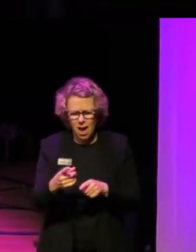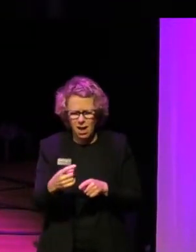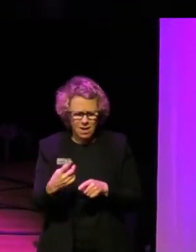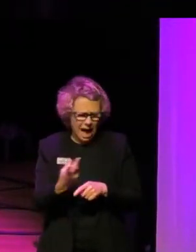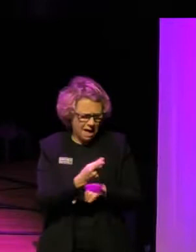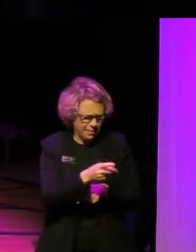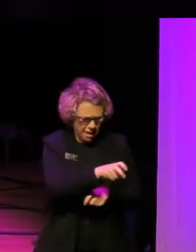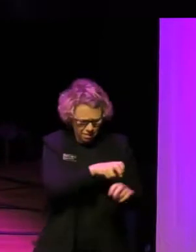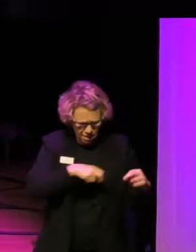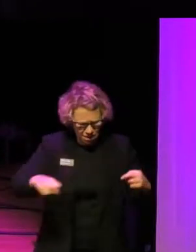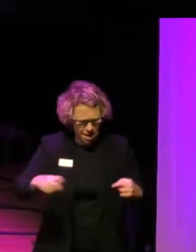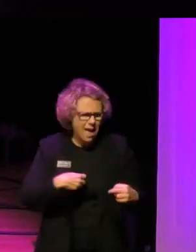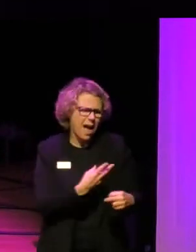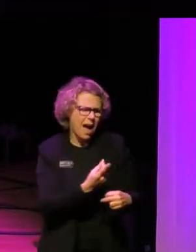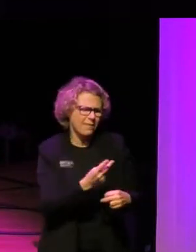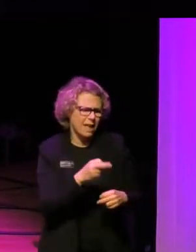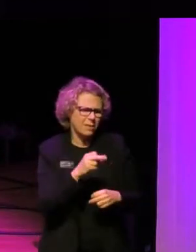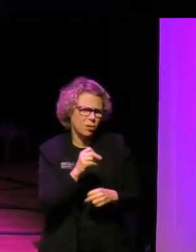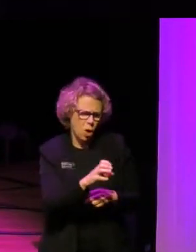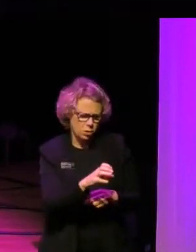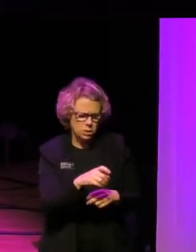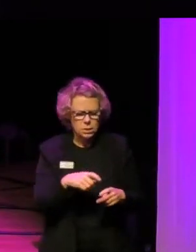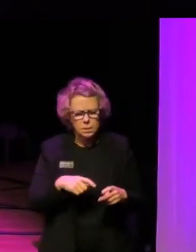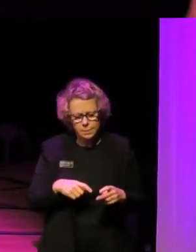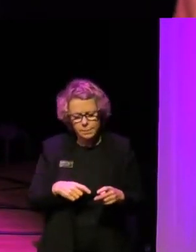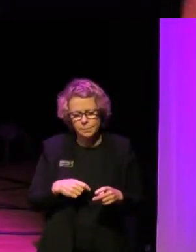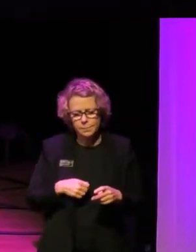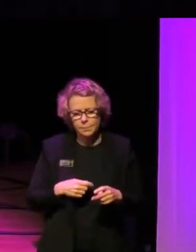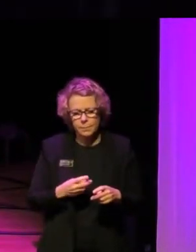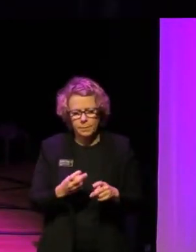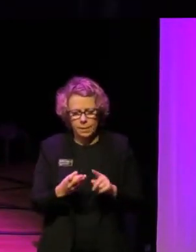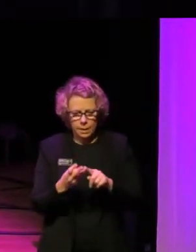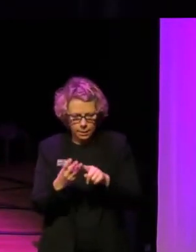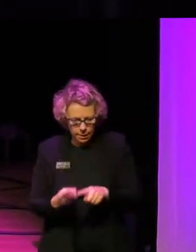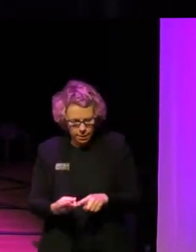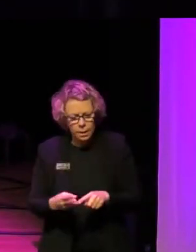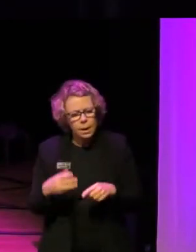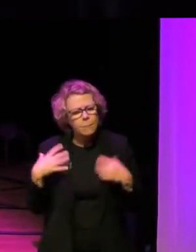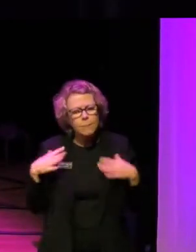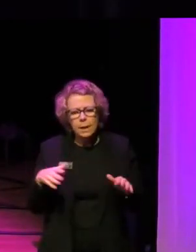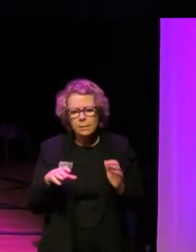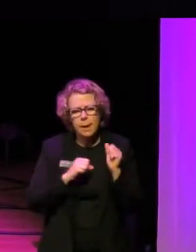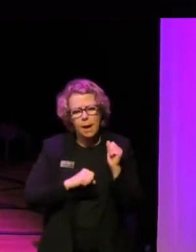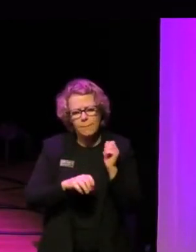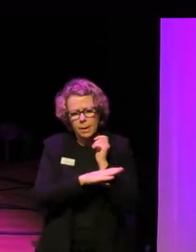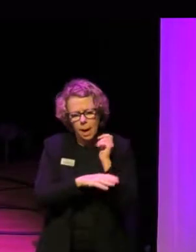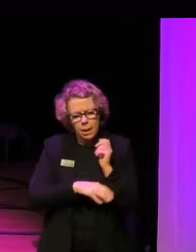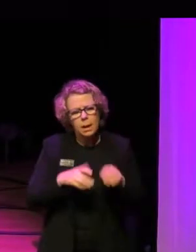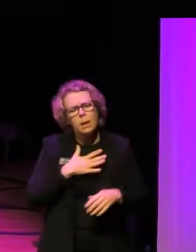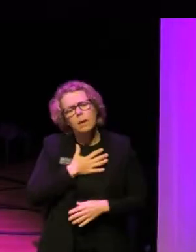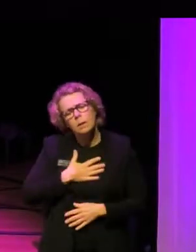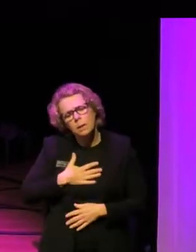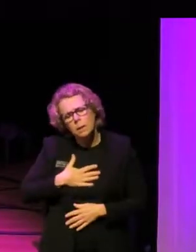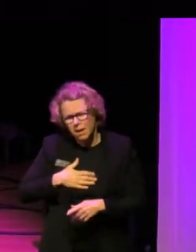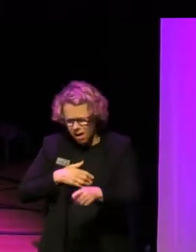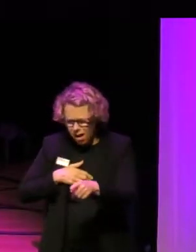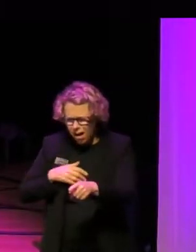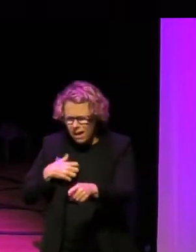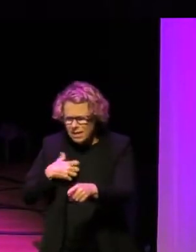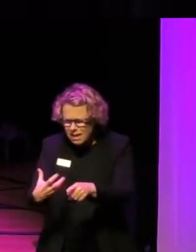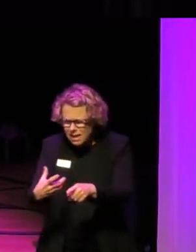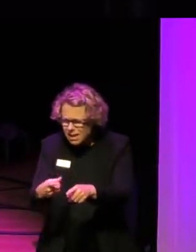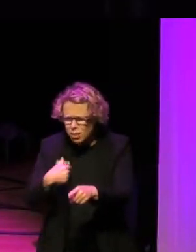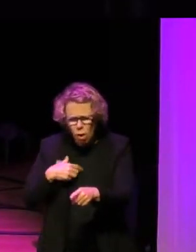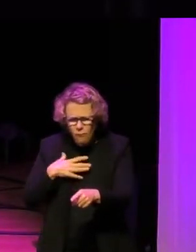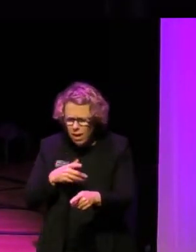race group from them. A third person refused to use their log because they were poor. They saw a rich